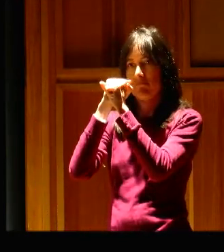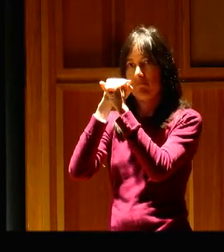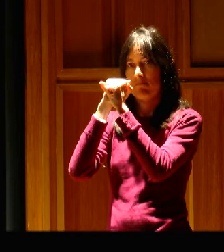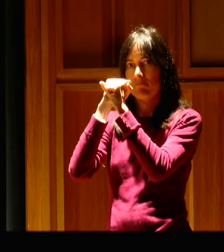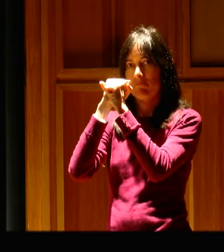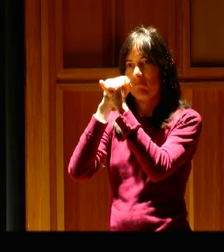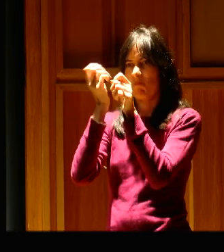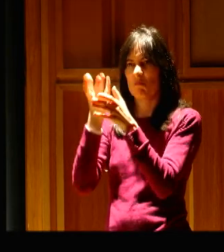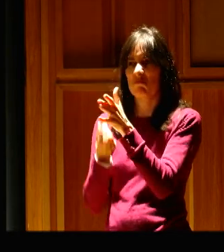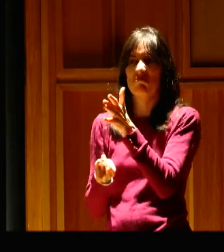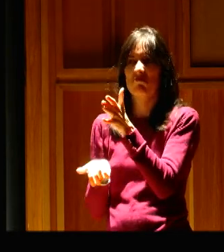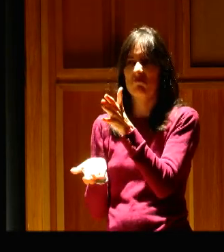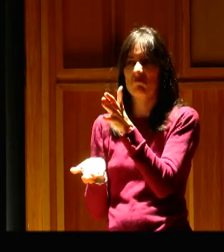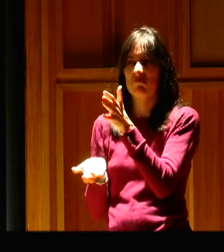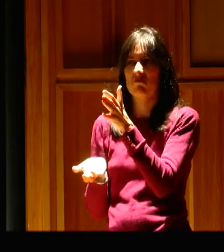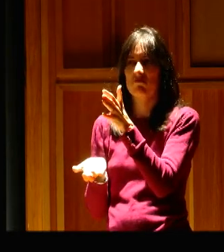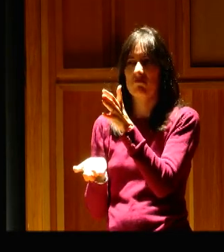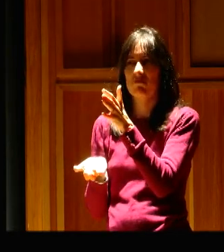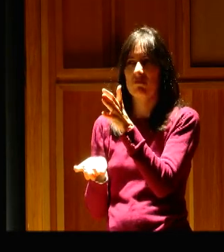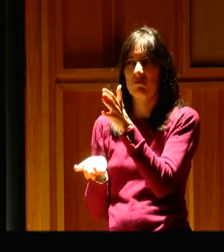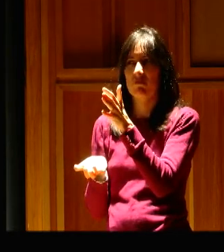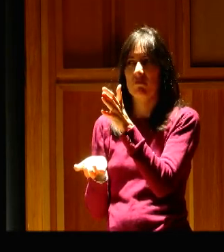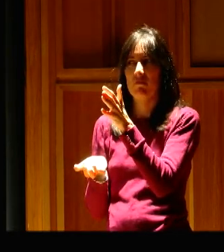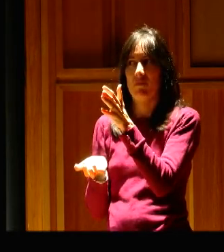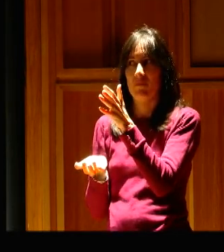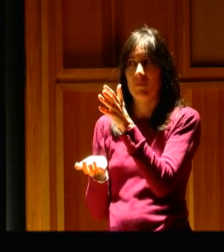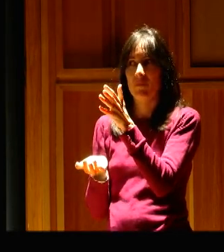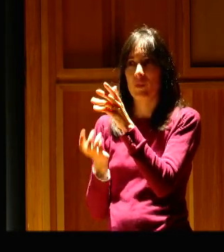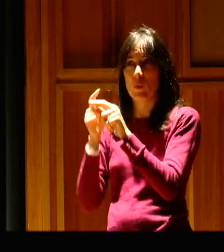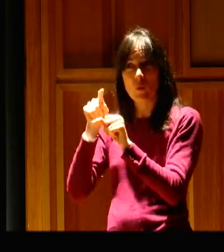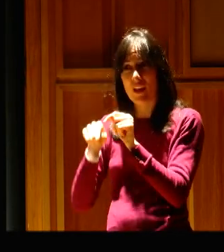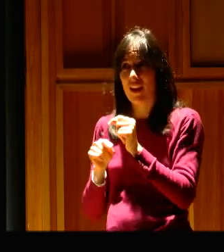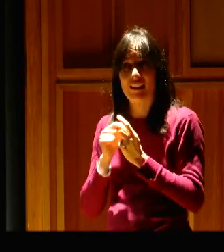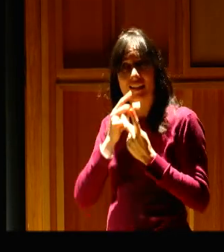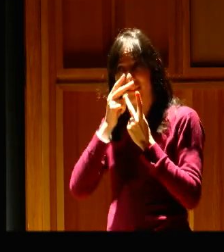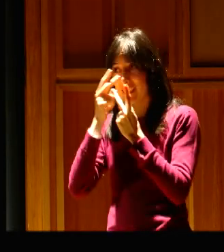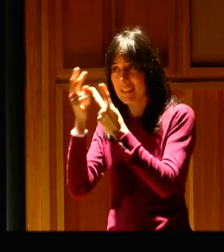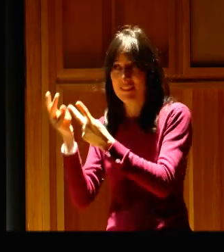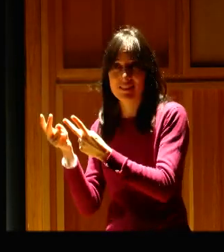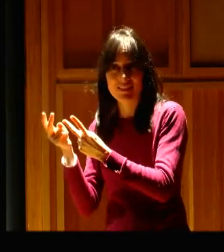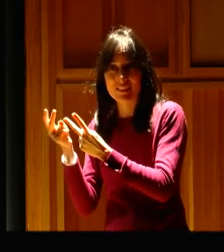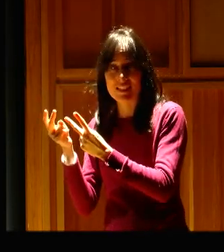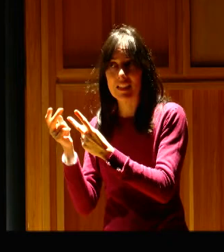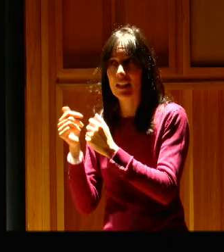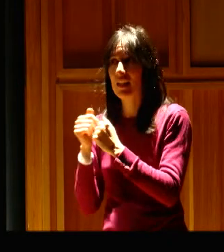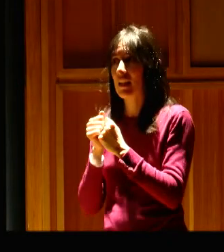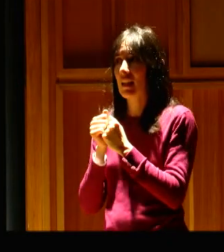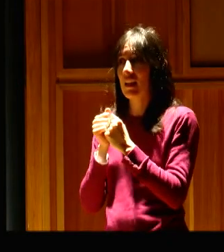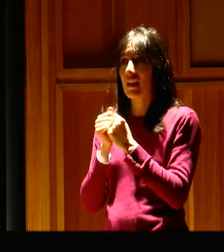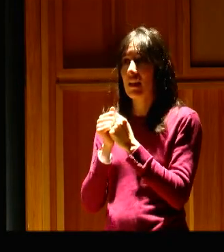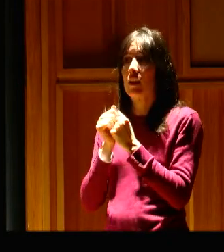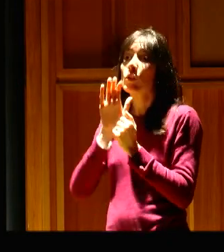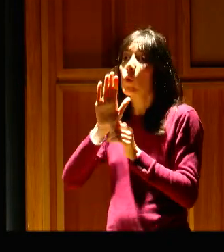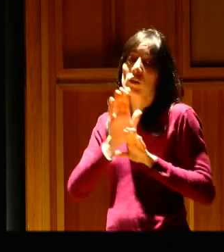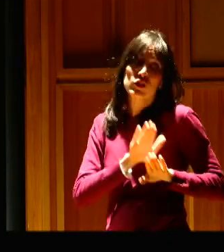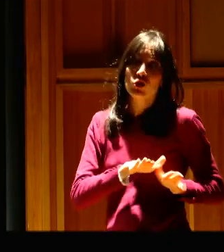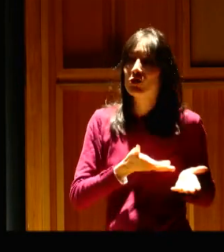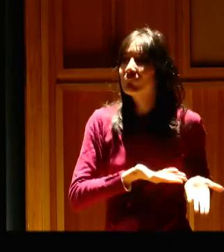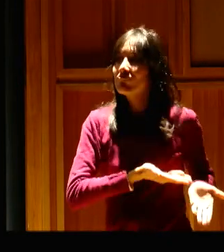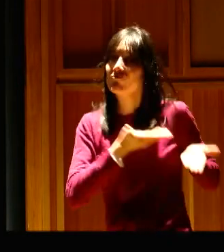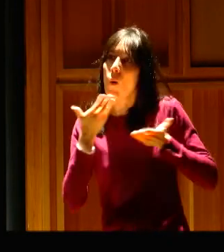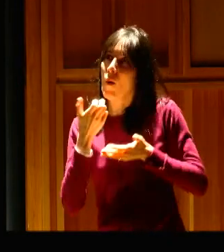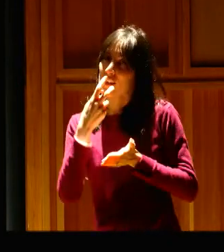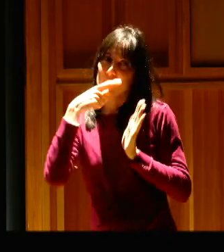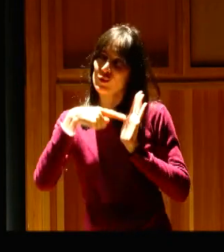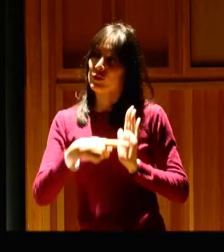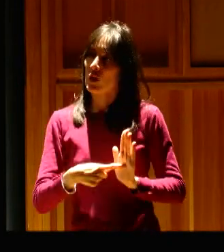there. Not only can you never return to it, but you can never bring your children, your spouse,